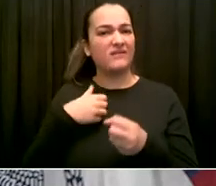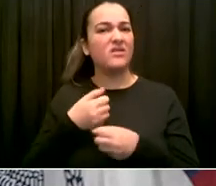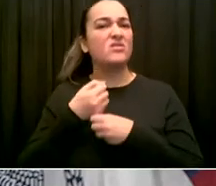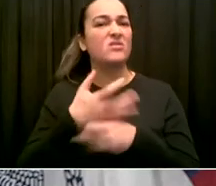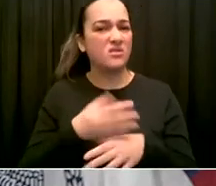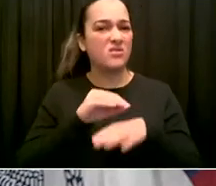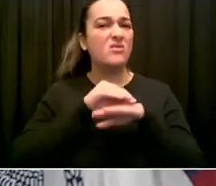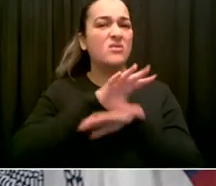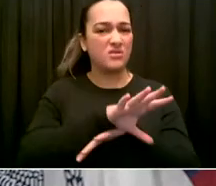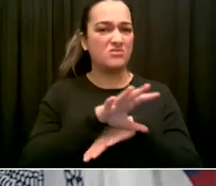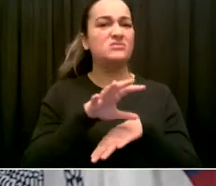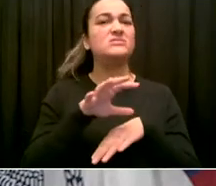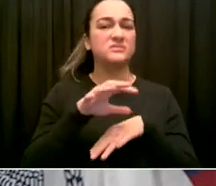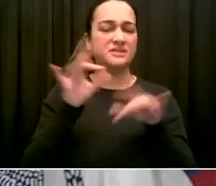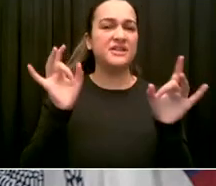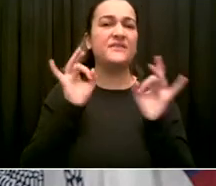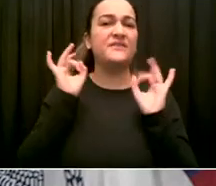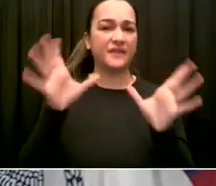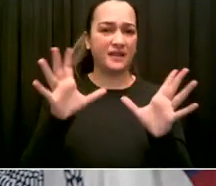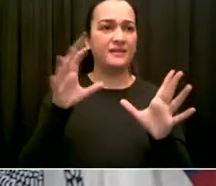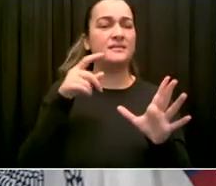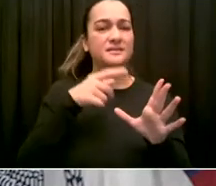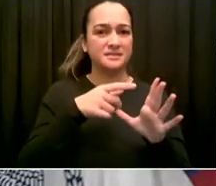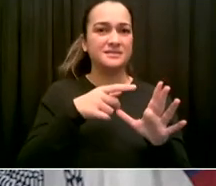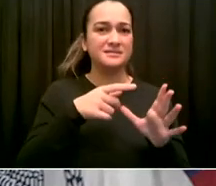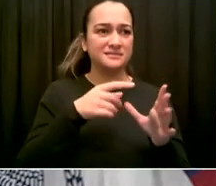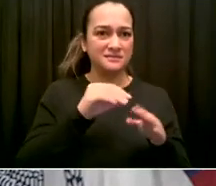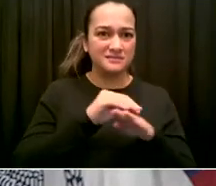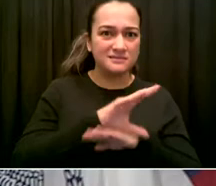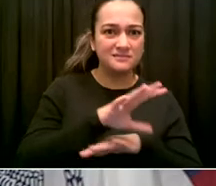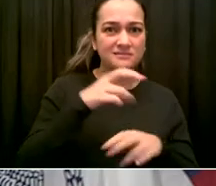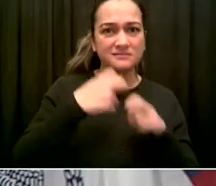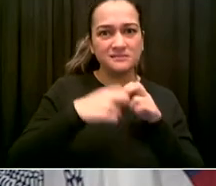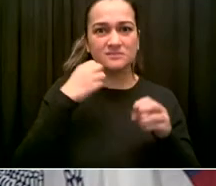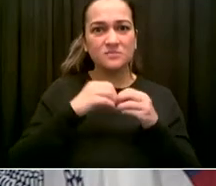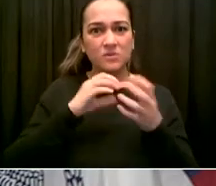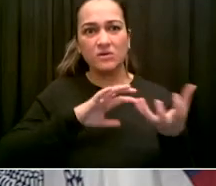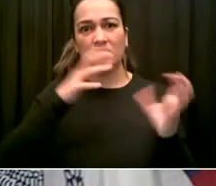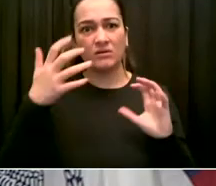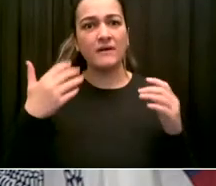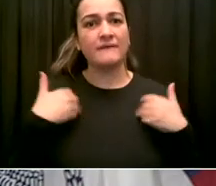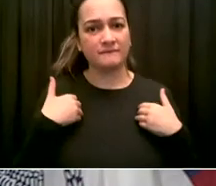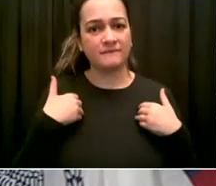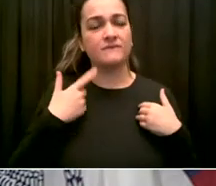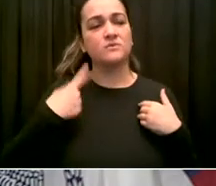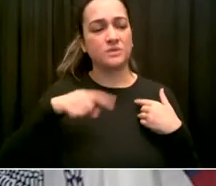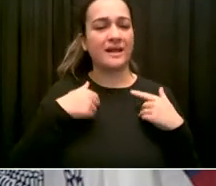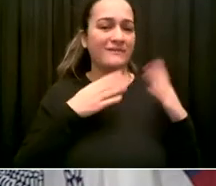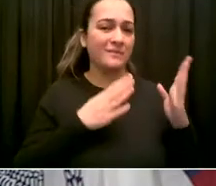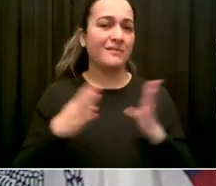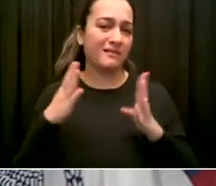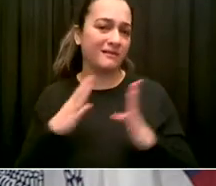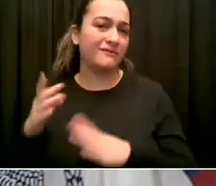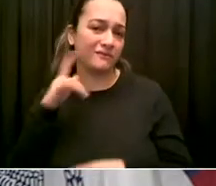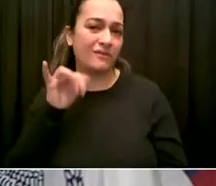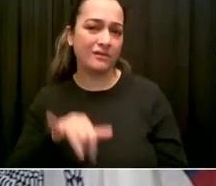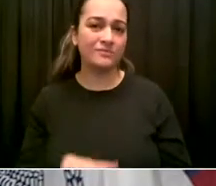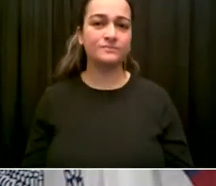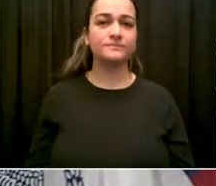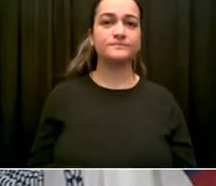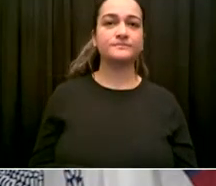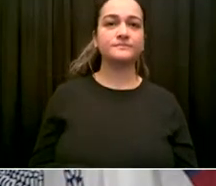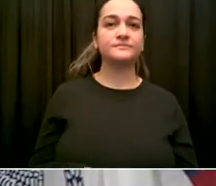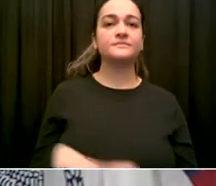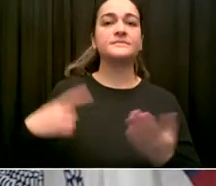someone committing a crime who never has before, or someone who didn't have a documented mental health challenge. It's not a simple,